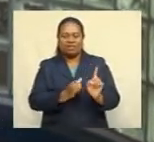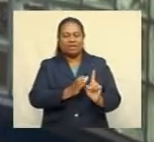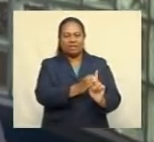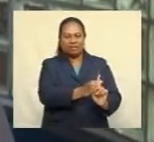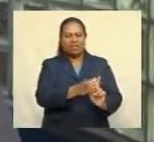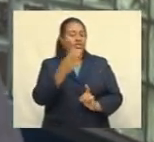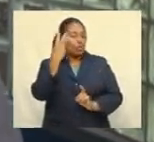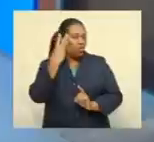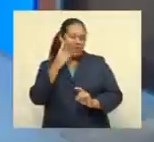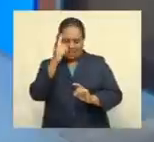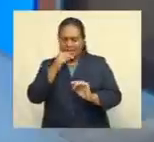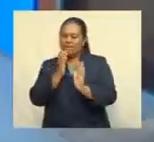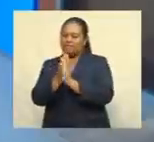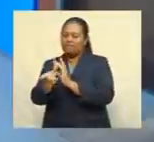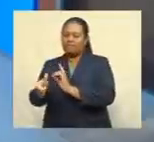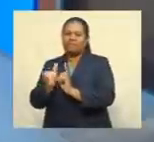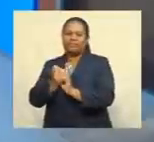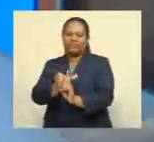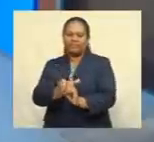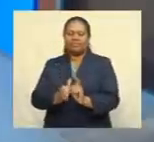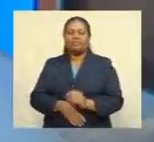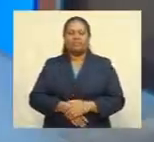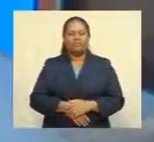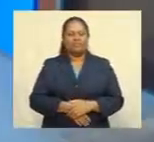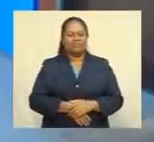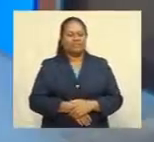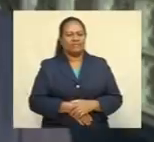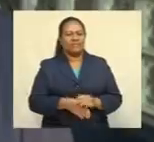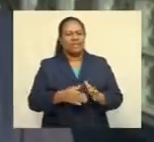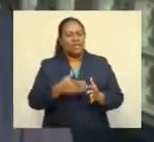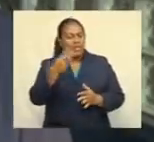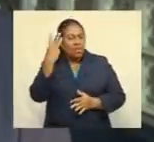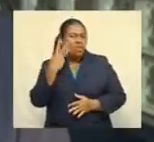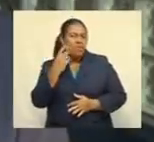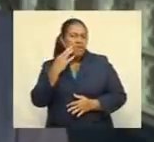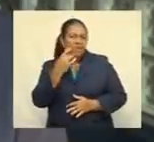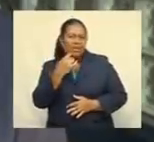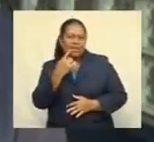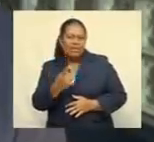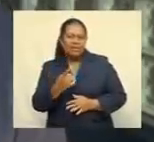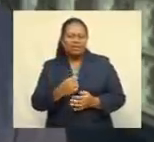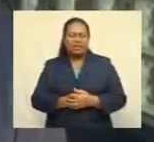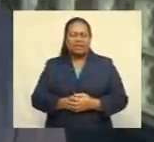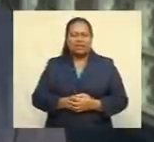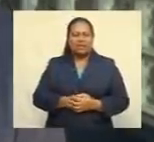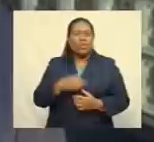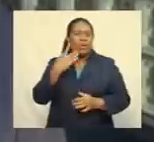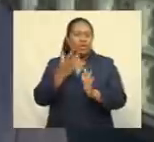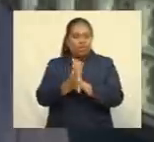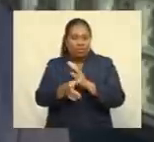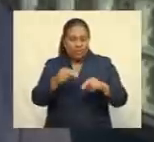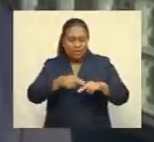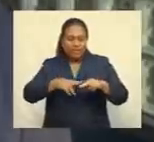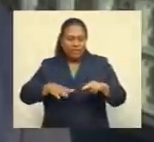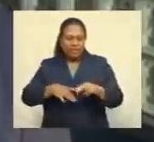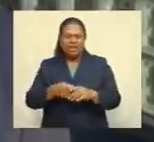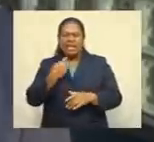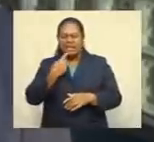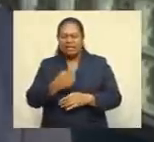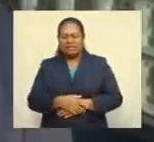have gone into quarantine. Was the woman symptomatic when she attended the funeral in Tavakumbu, Lautoka? We know that she was